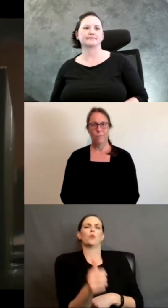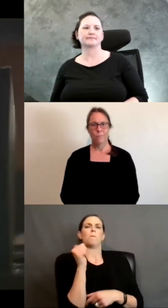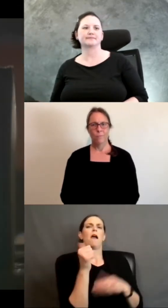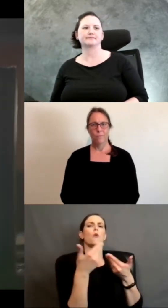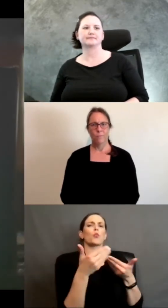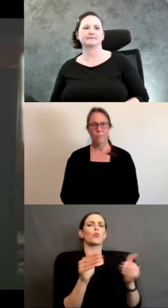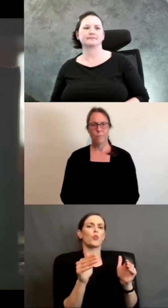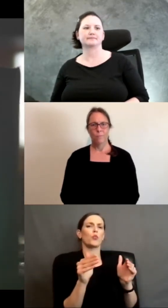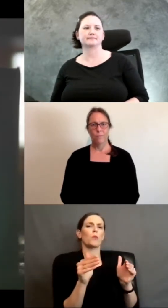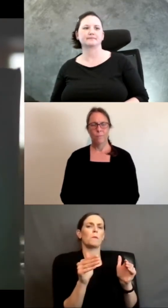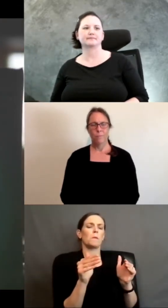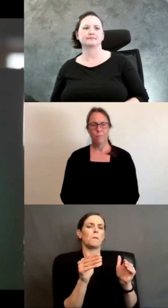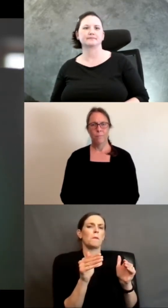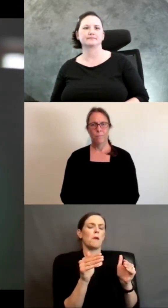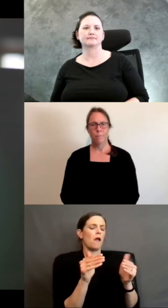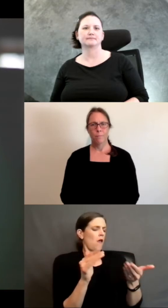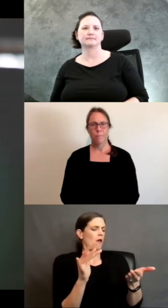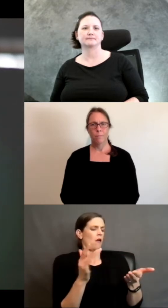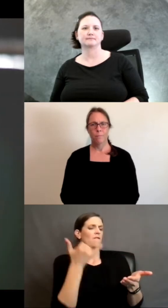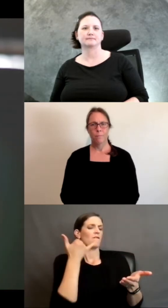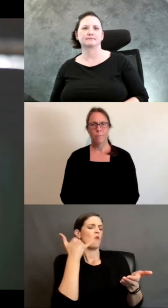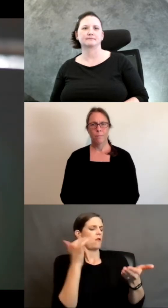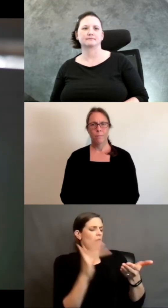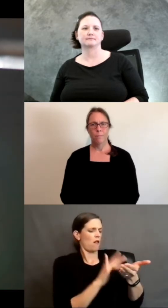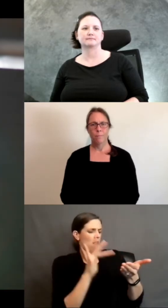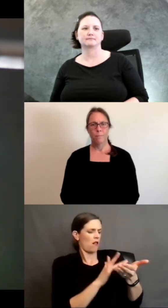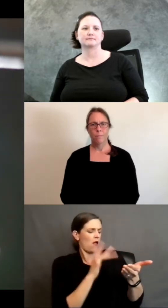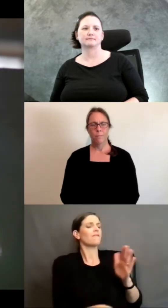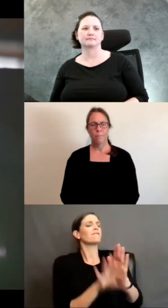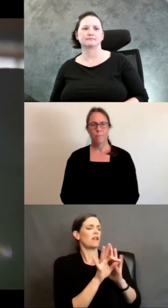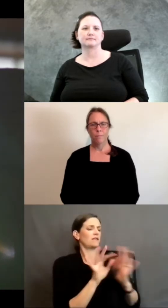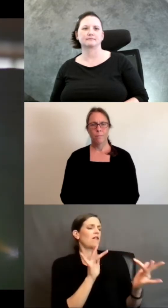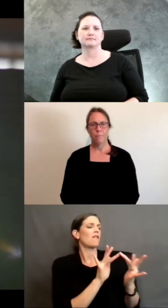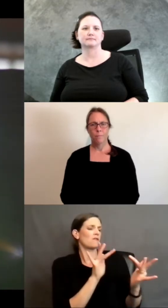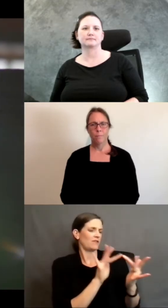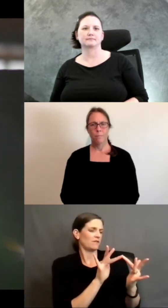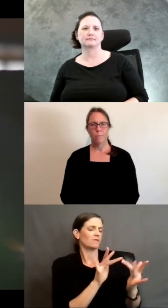He finds a contact in his phone. Call Chris Afra.